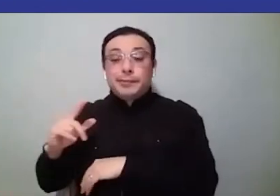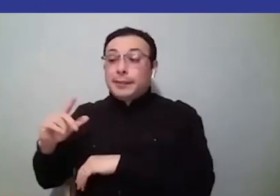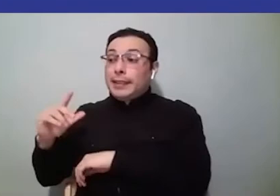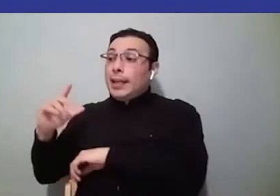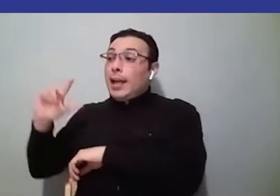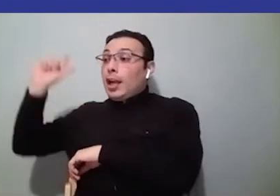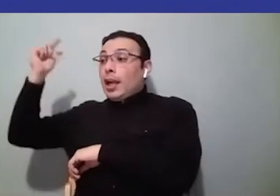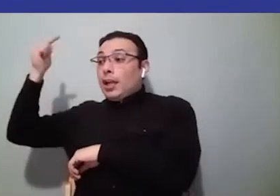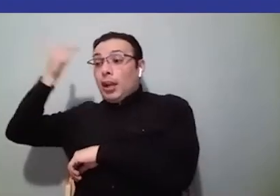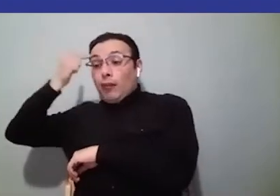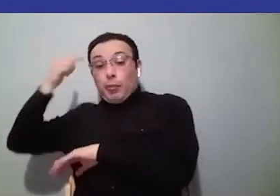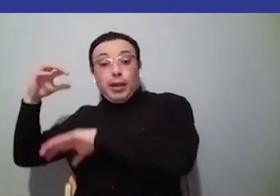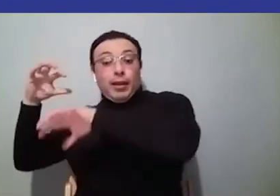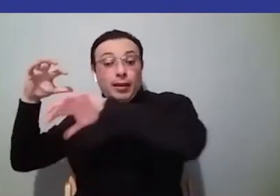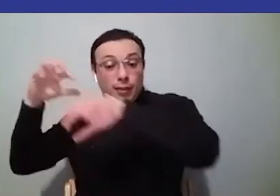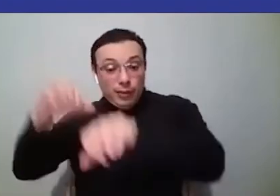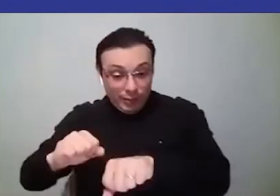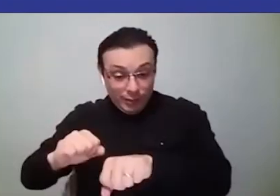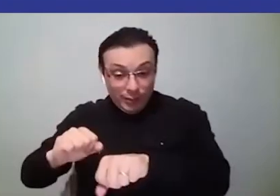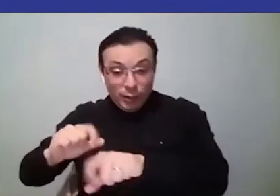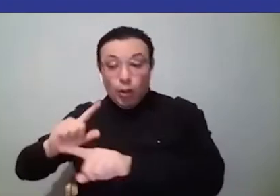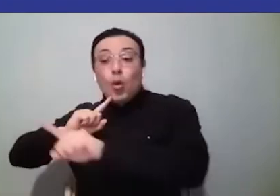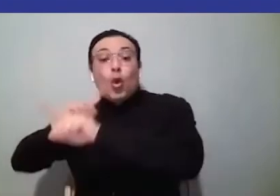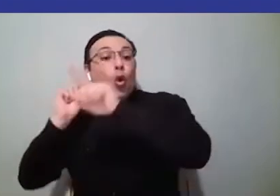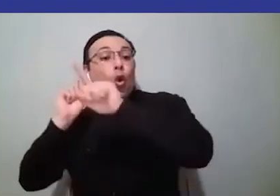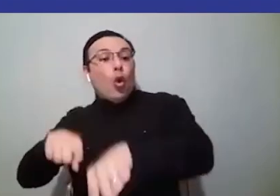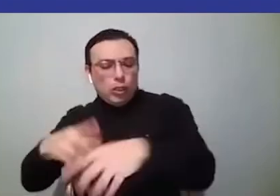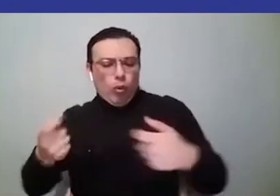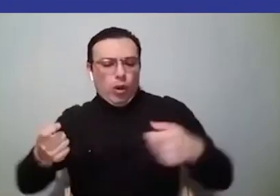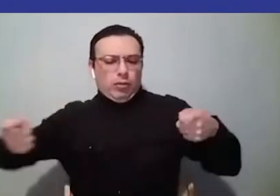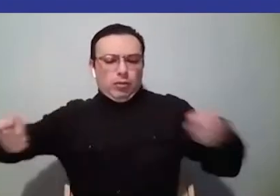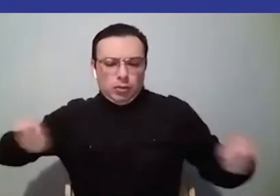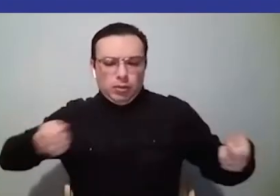control. So breaking those apart are also.